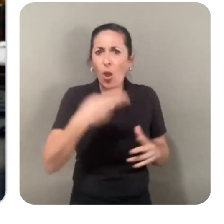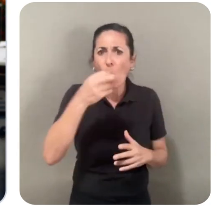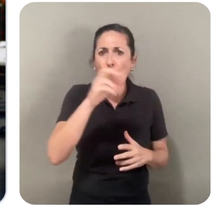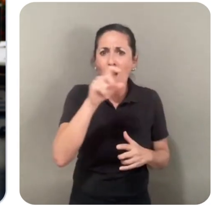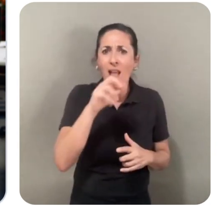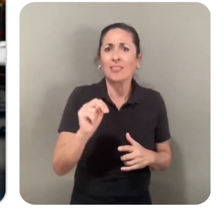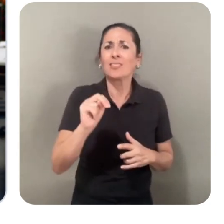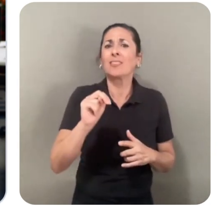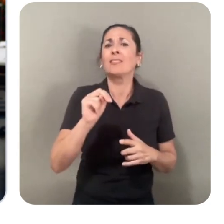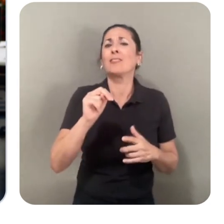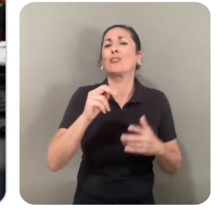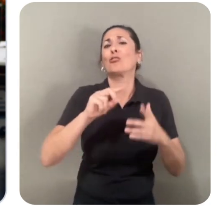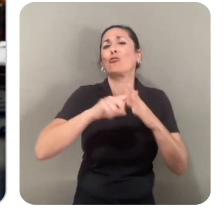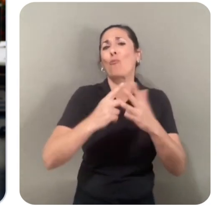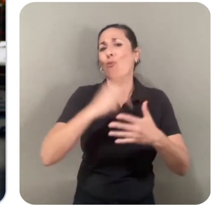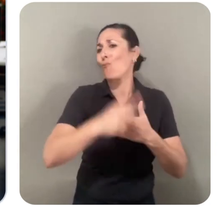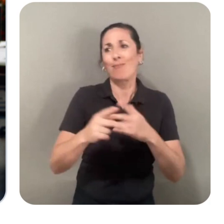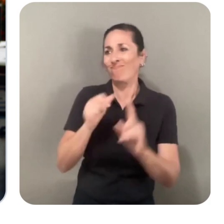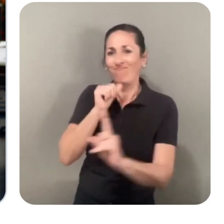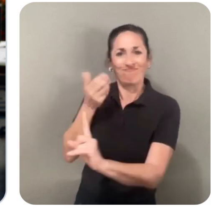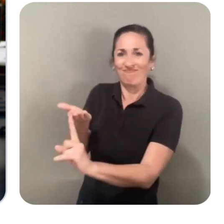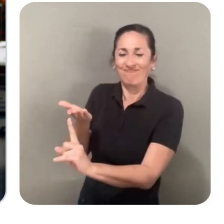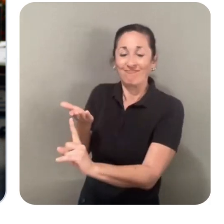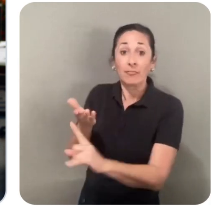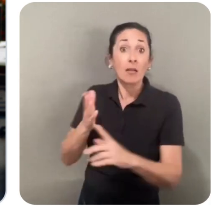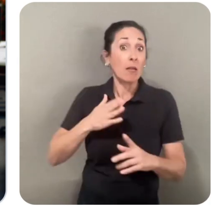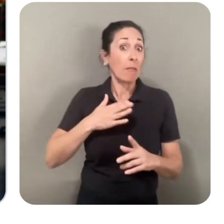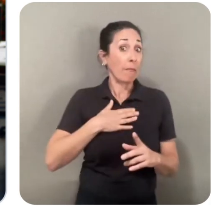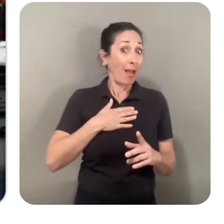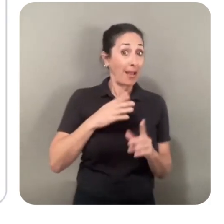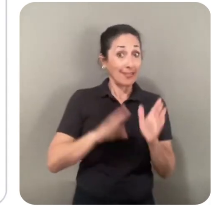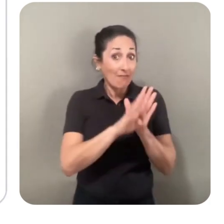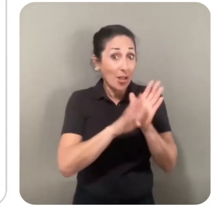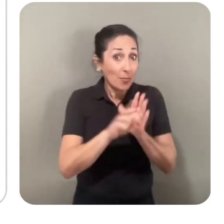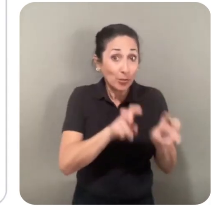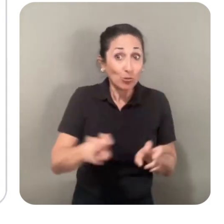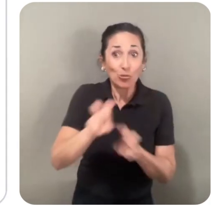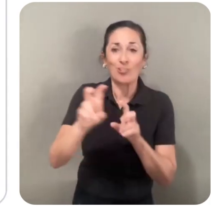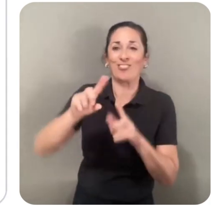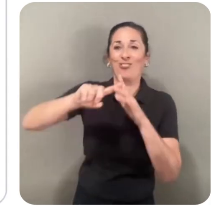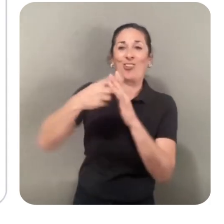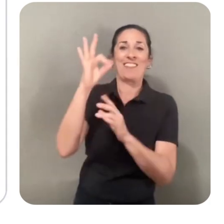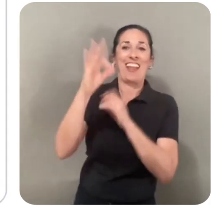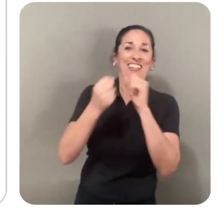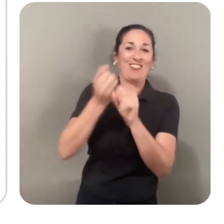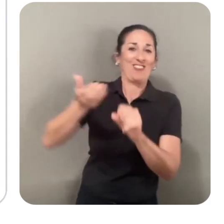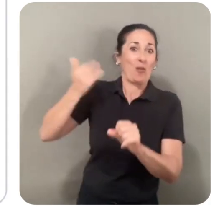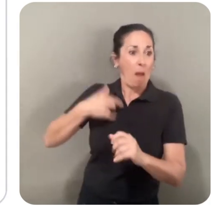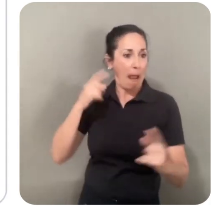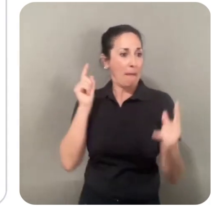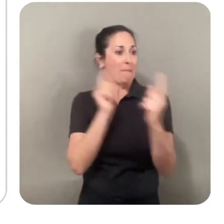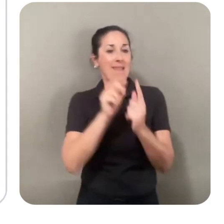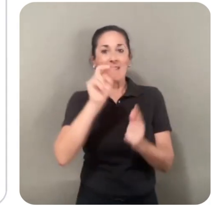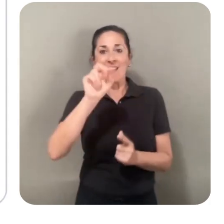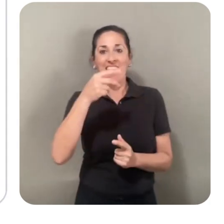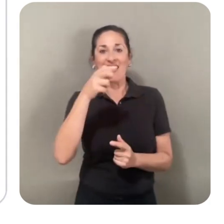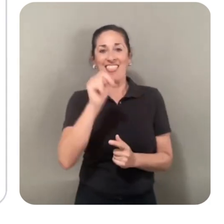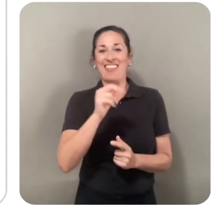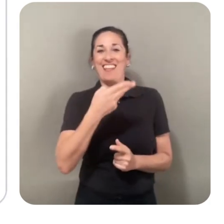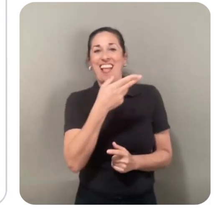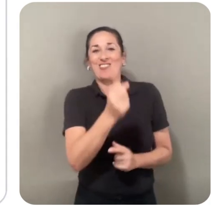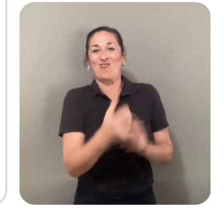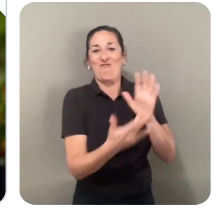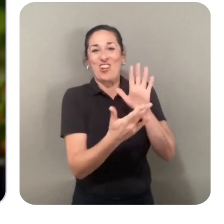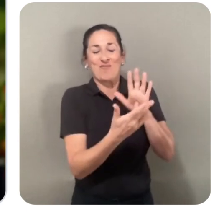program. My game dev journey began 9 years ago when I met Nathan in freshman year of high school. We bonded over our shared